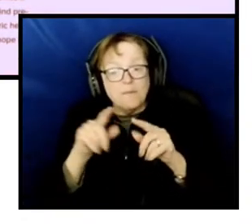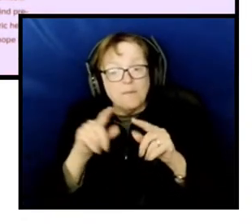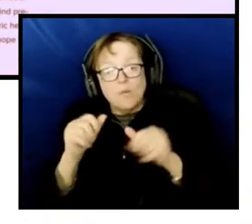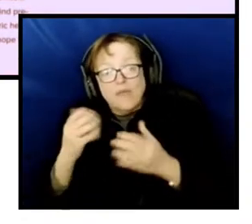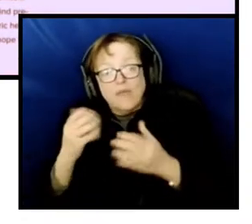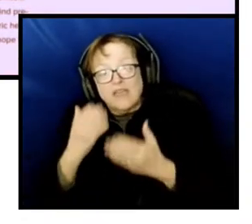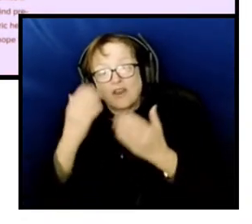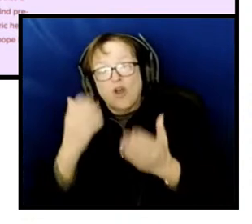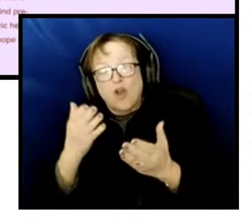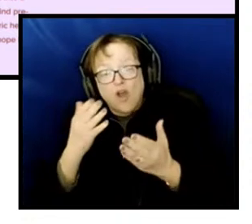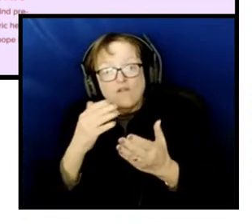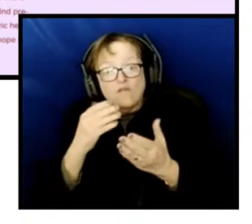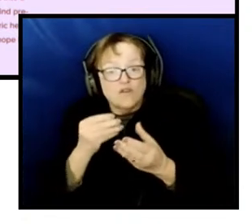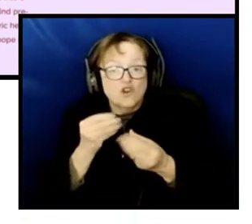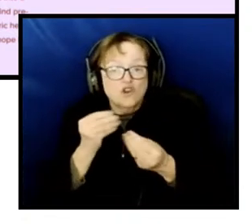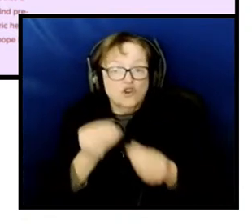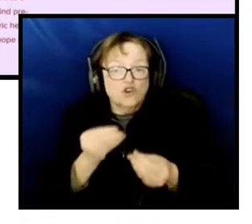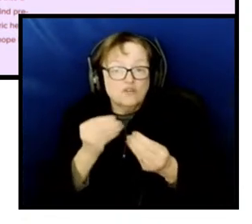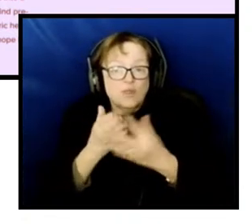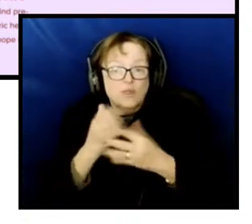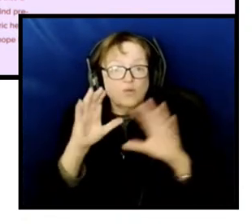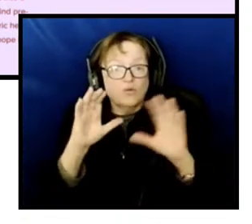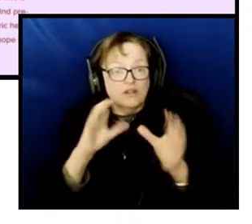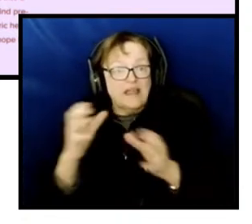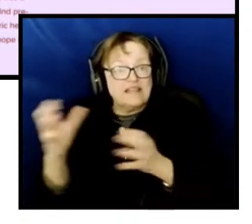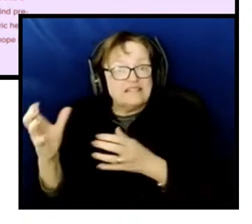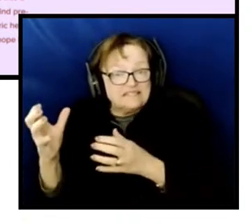of that nourishment in the form of these classes.